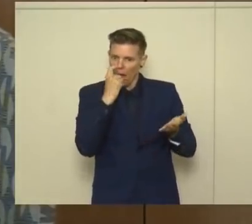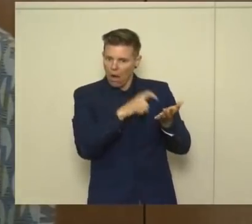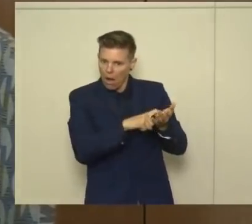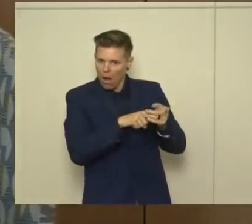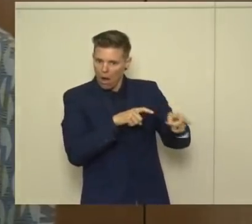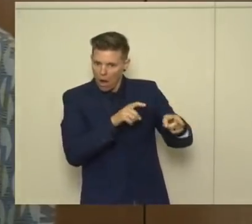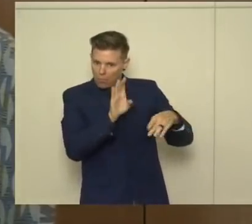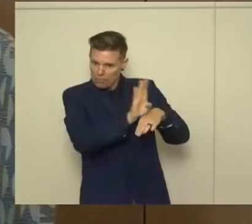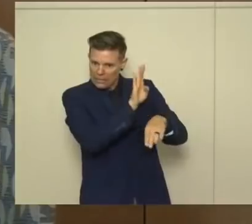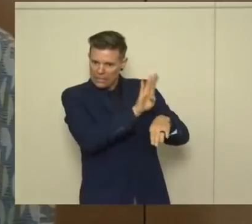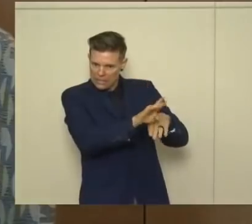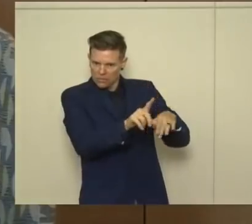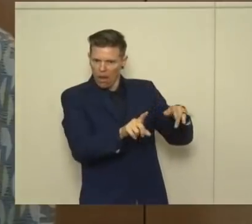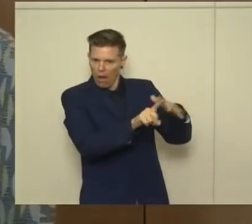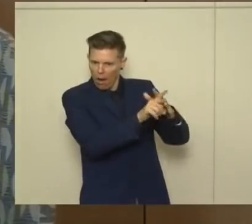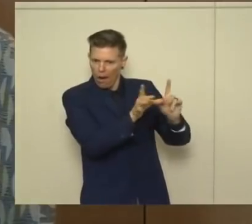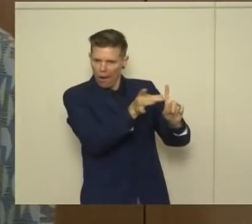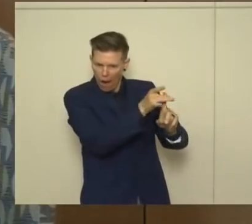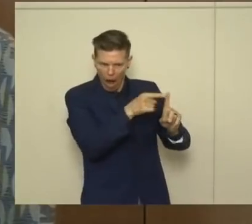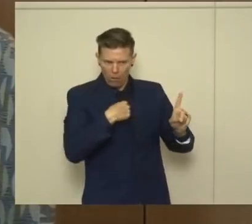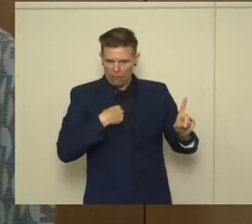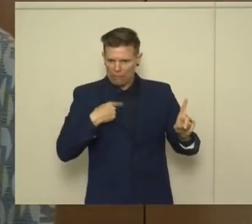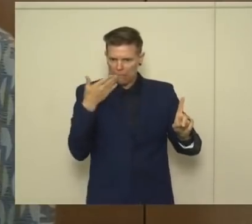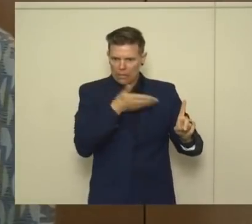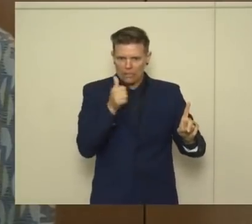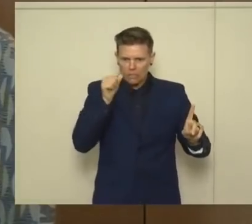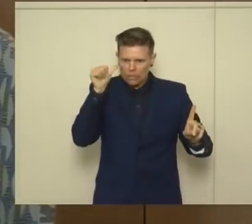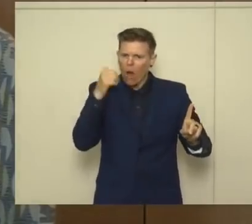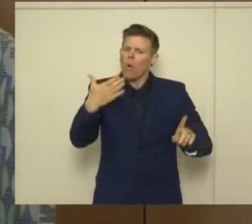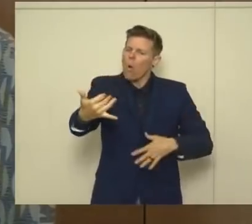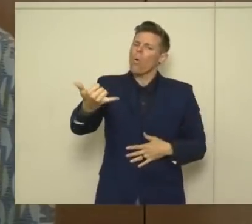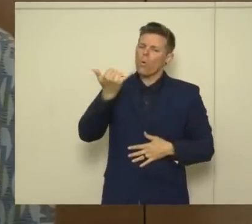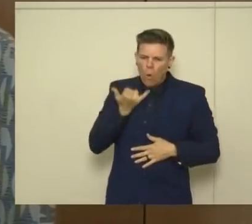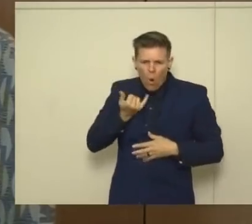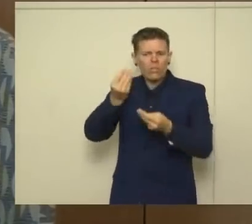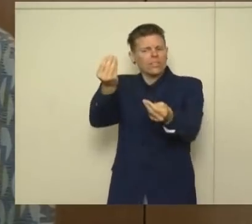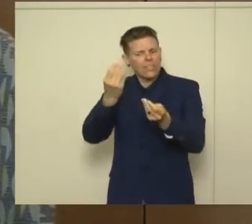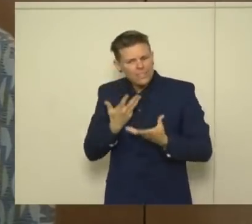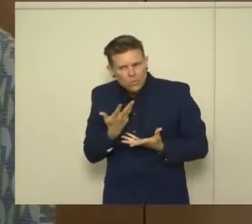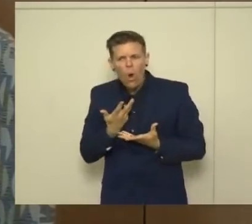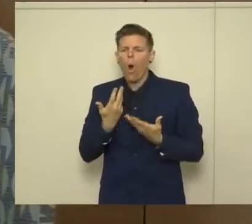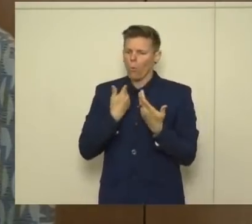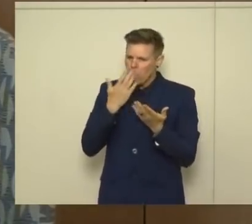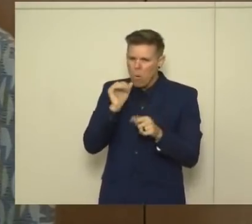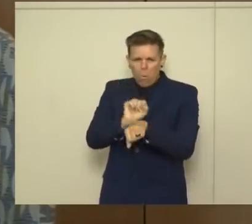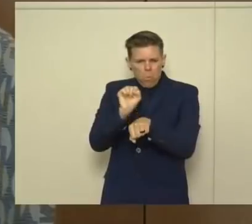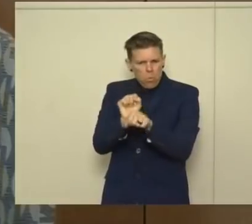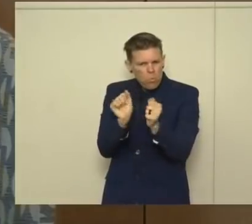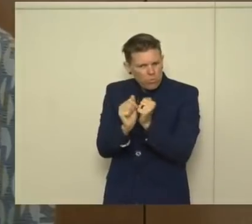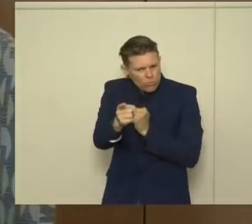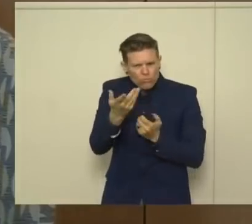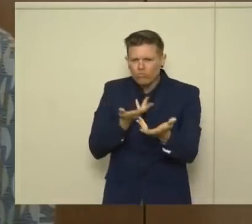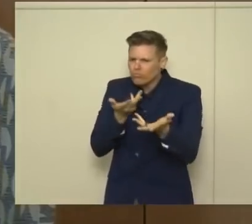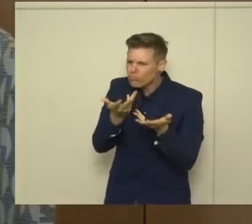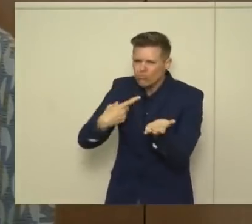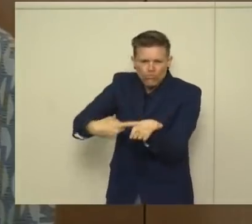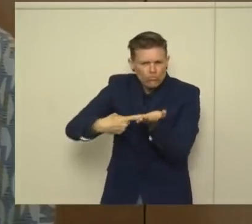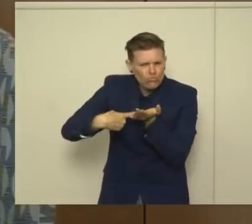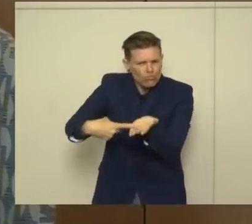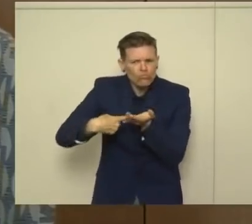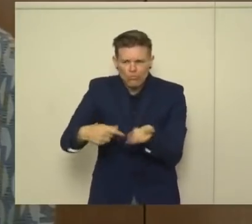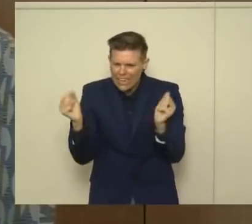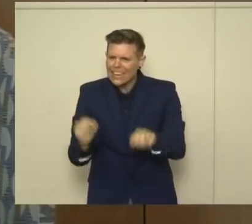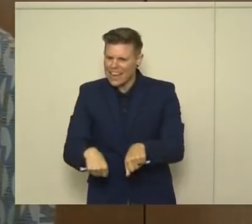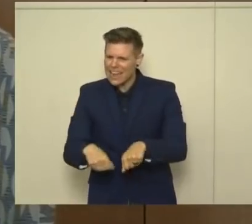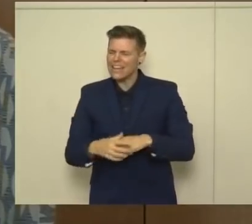you're at risk, whether you should be tested, what else we can do to support you. Don't be afraid to call us. 2, New Mexicans,